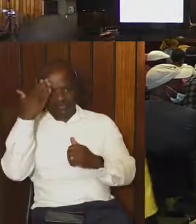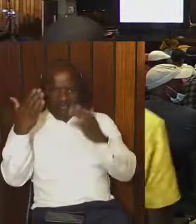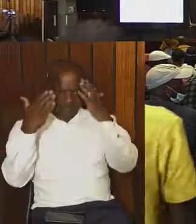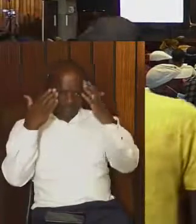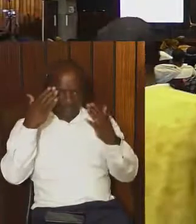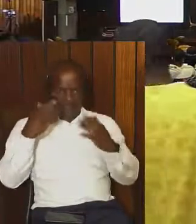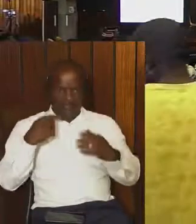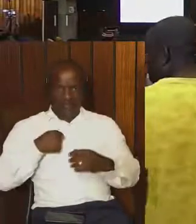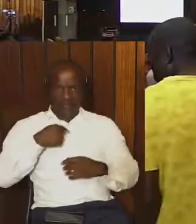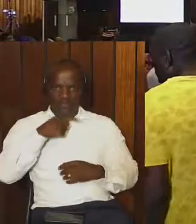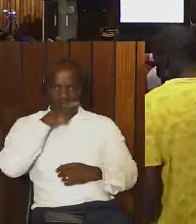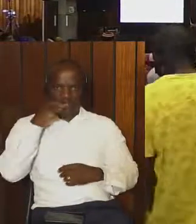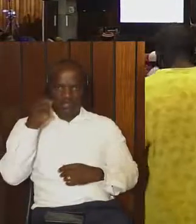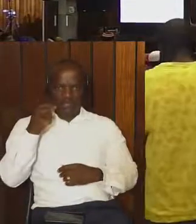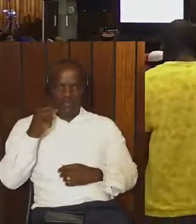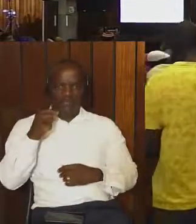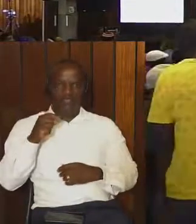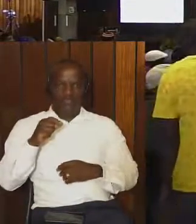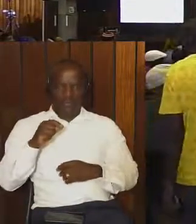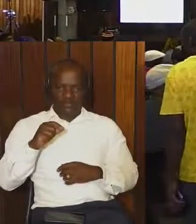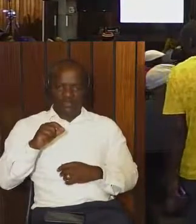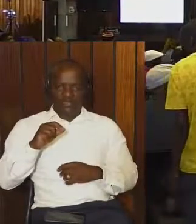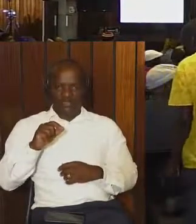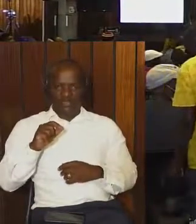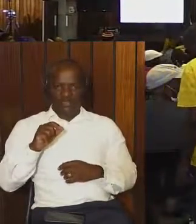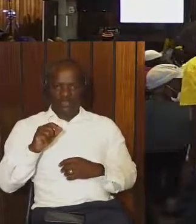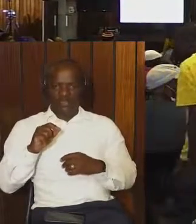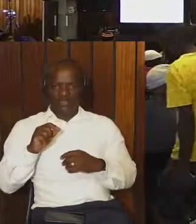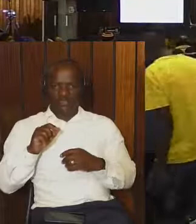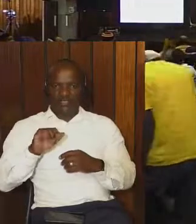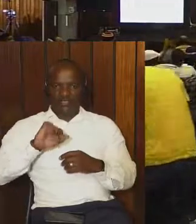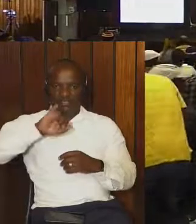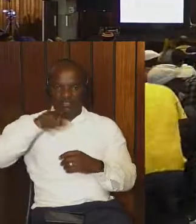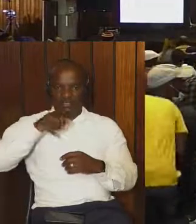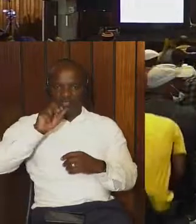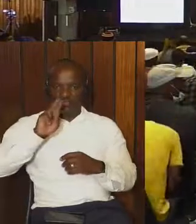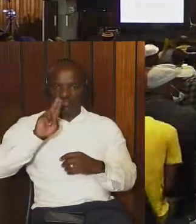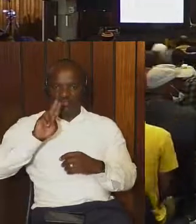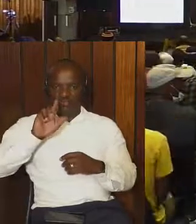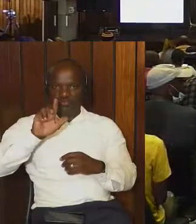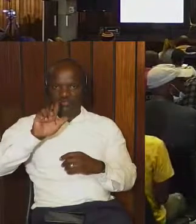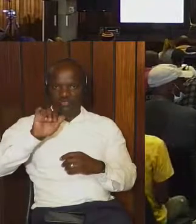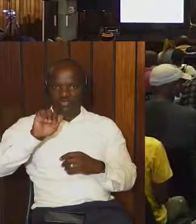Ke nna Sebonyile Julia Molefe ko Ward 32 Sebokeng.